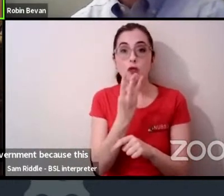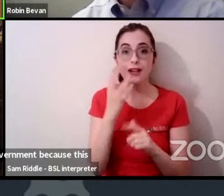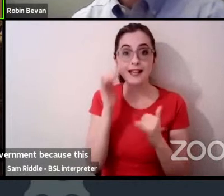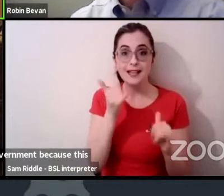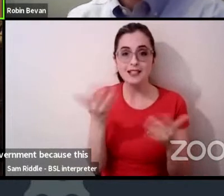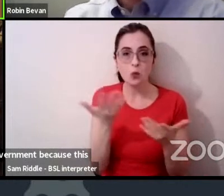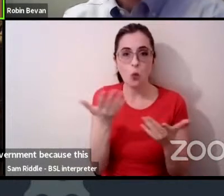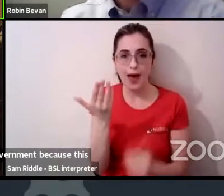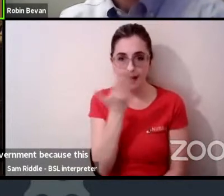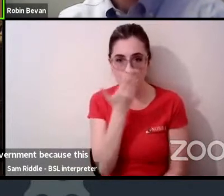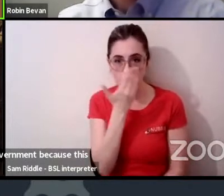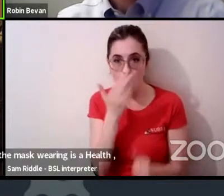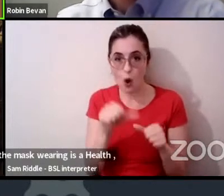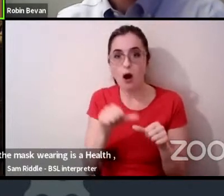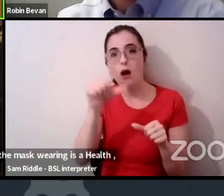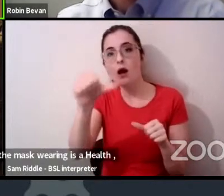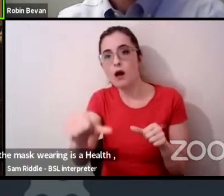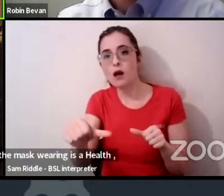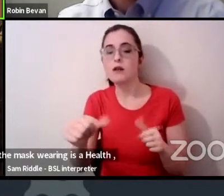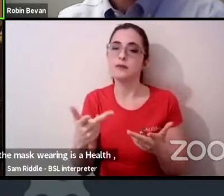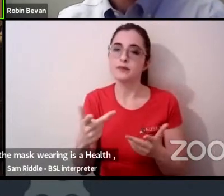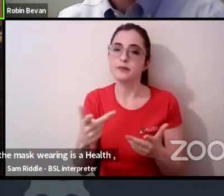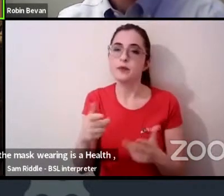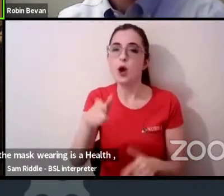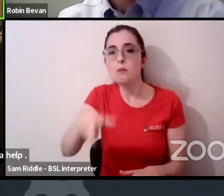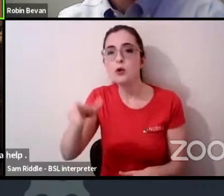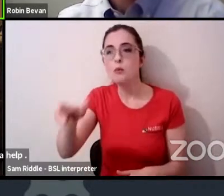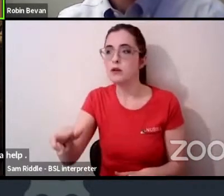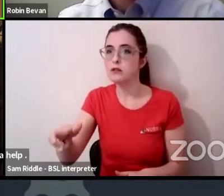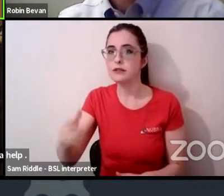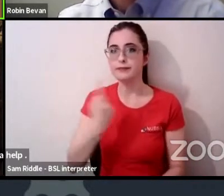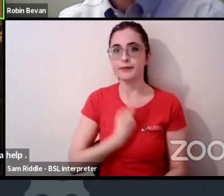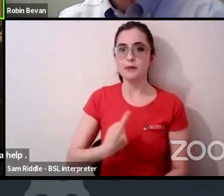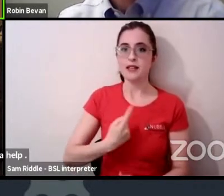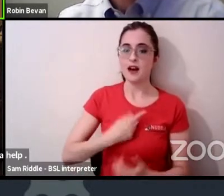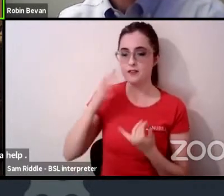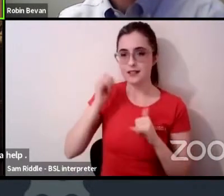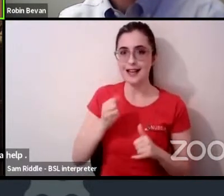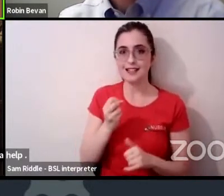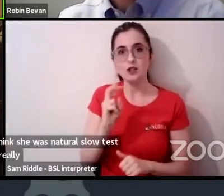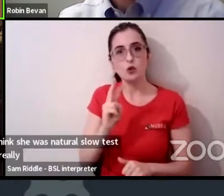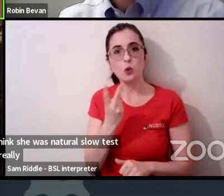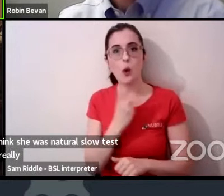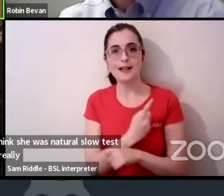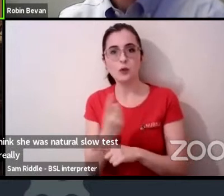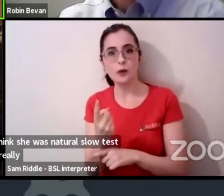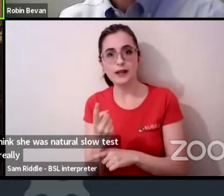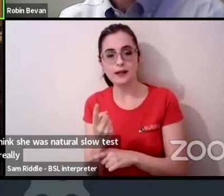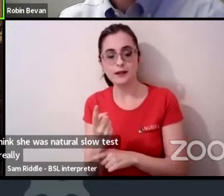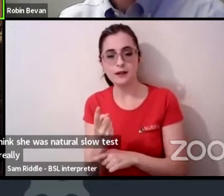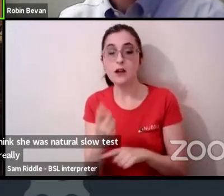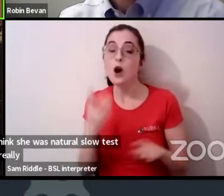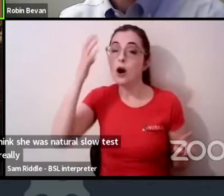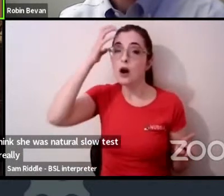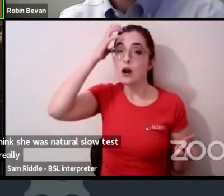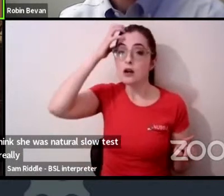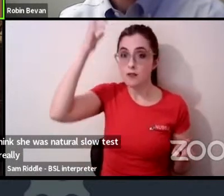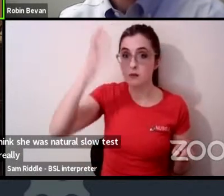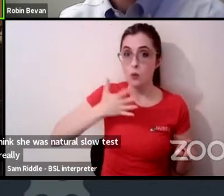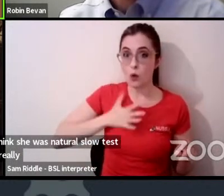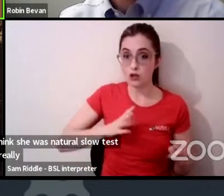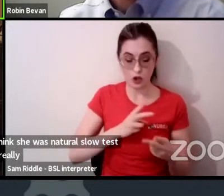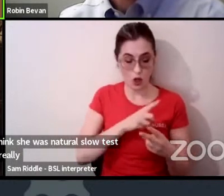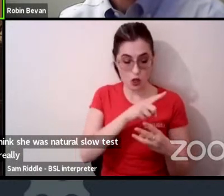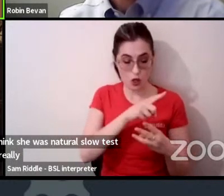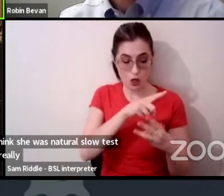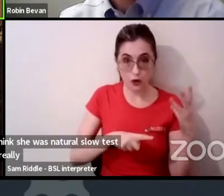and then pupils will be doing 2 tests a week for themselves. So the government wants the first 3 to be